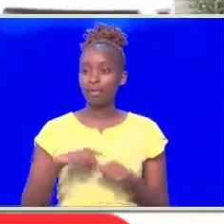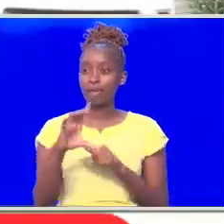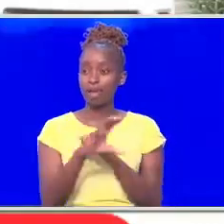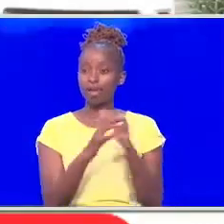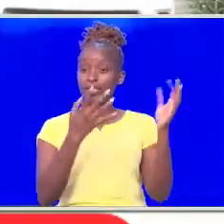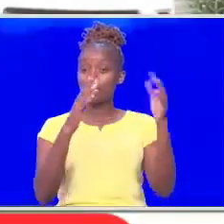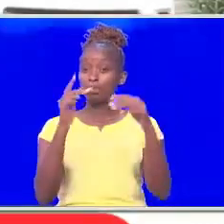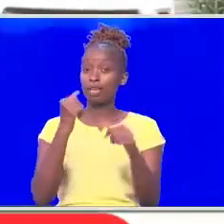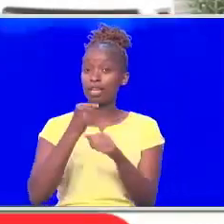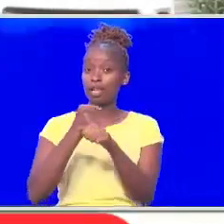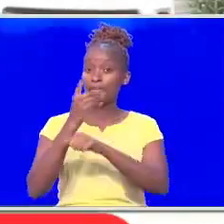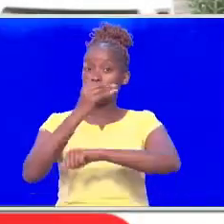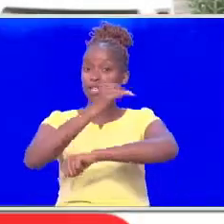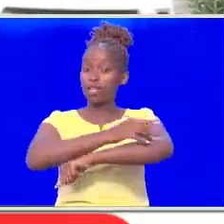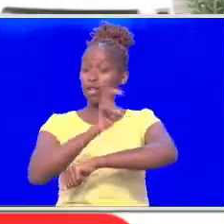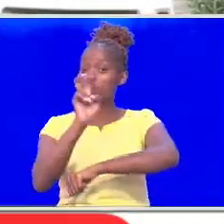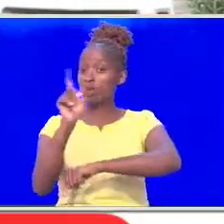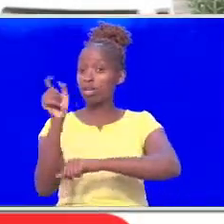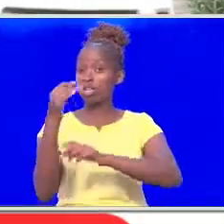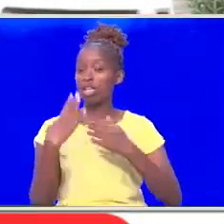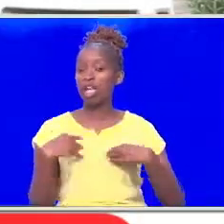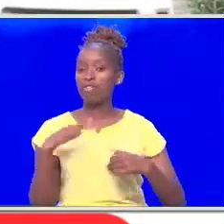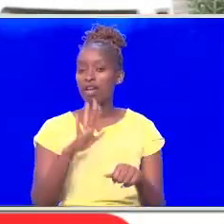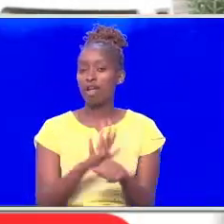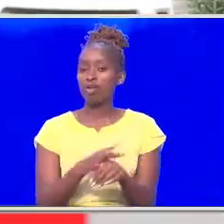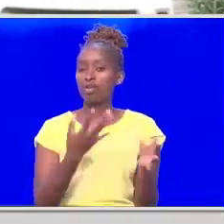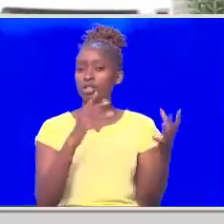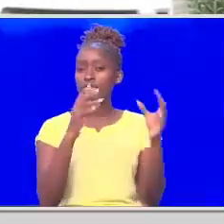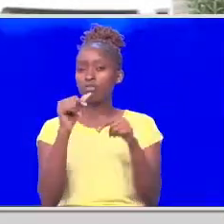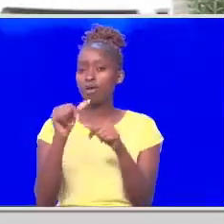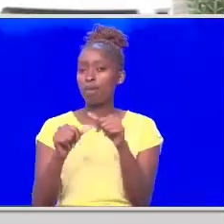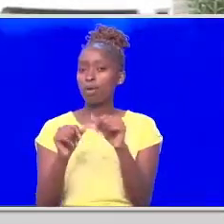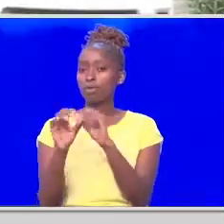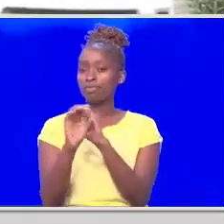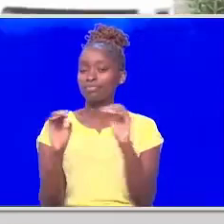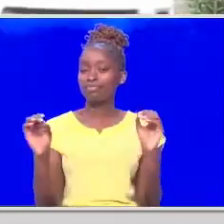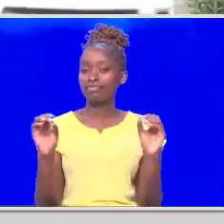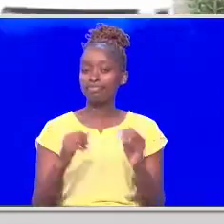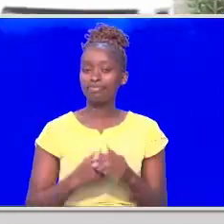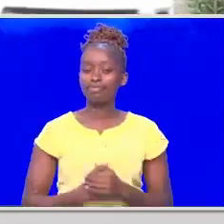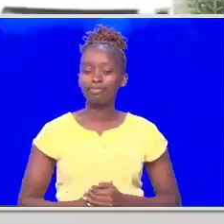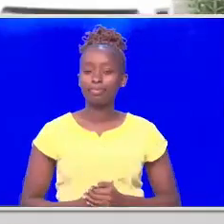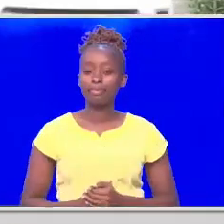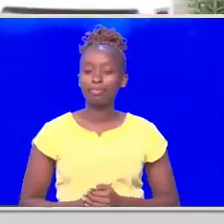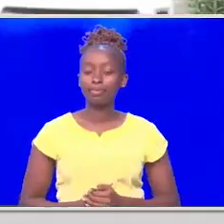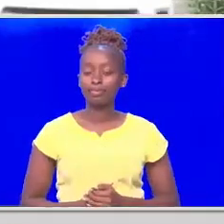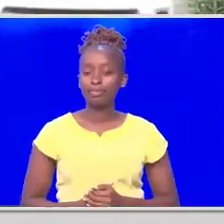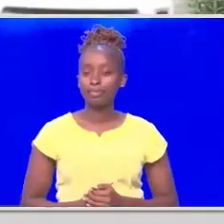that Kenyans do not have much to celebrate about. Kisewa Emery, reporting for TV 47,